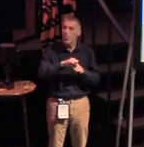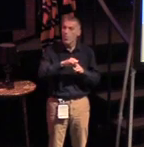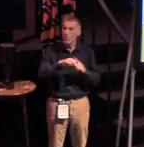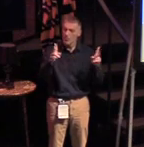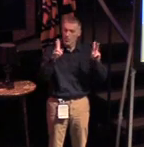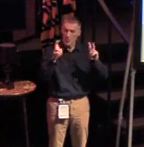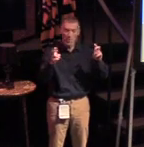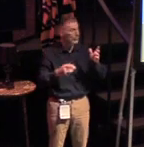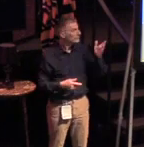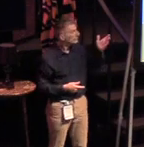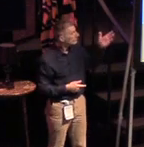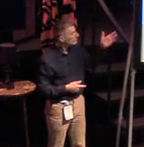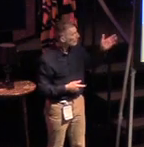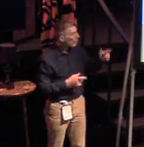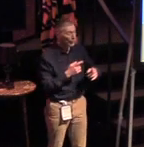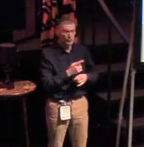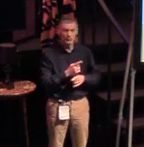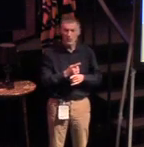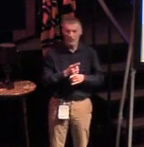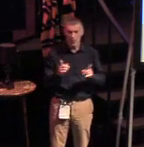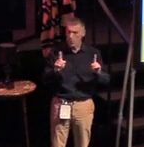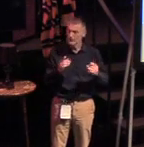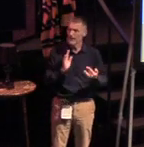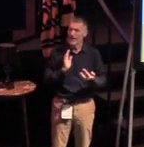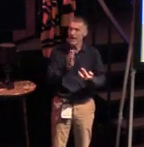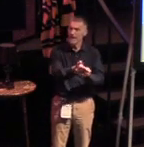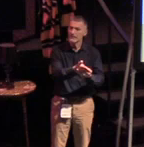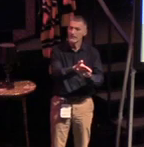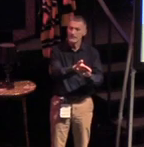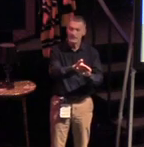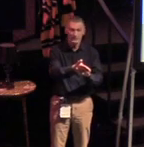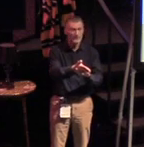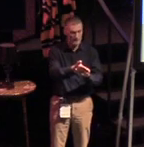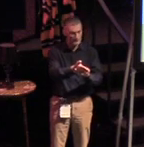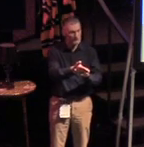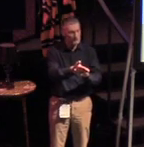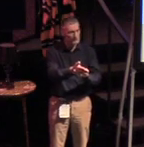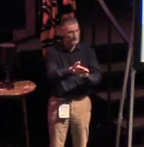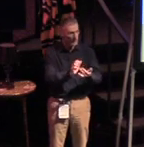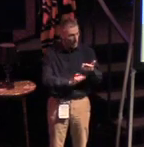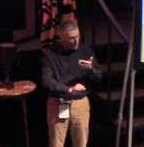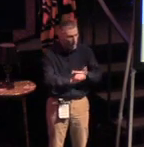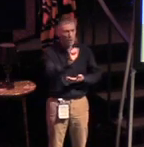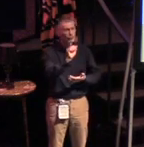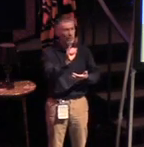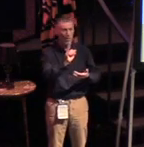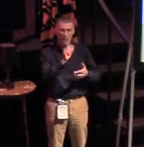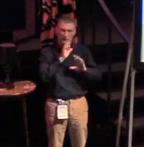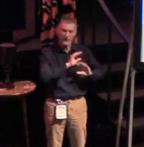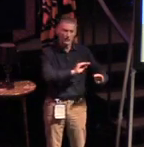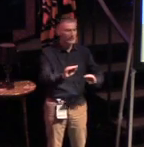in terms of having access to a cultural creative education isn't absolute